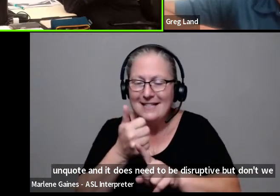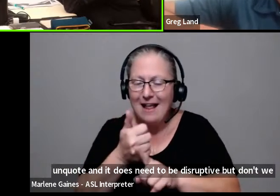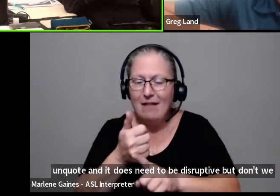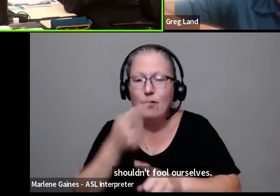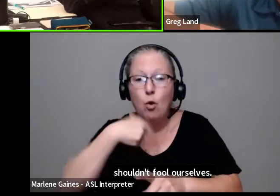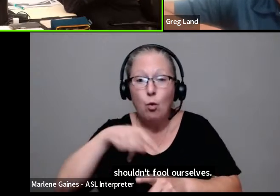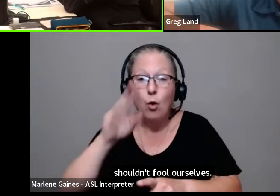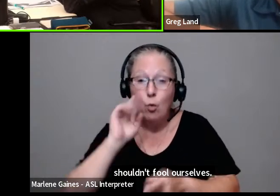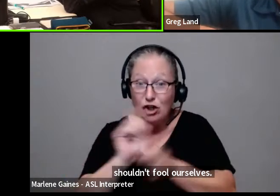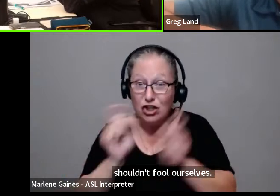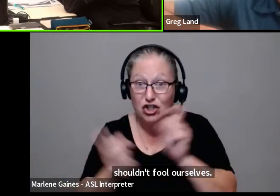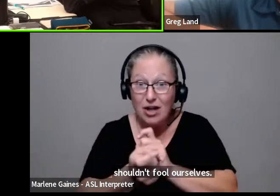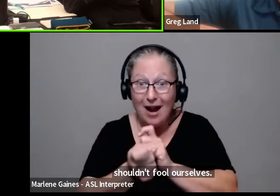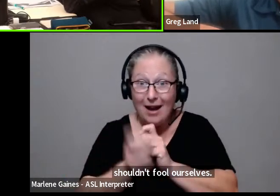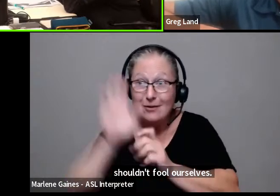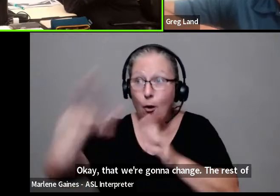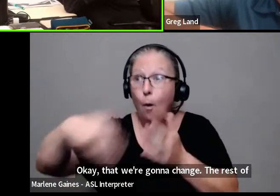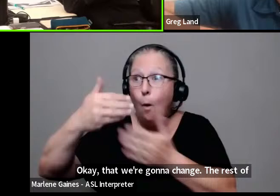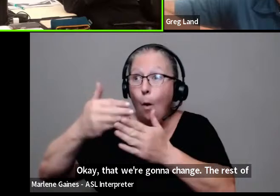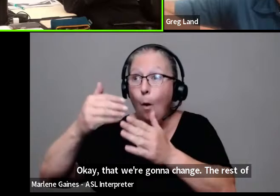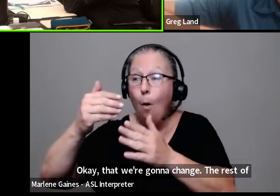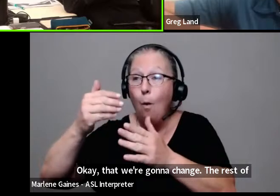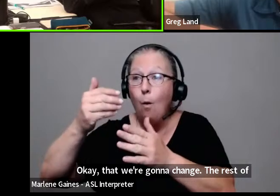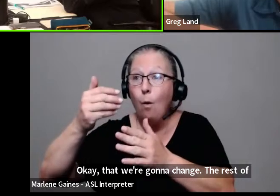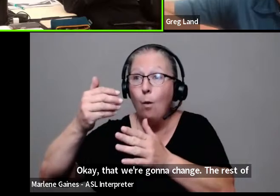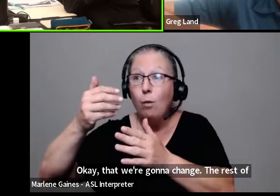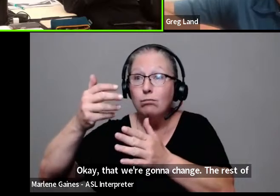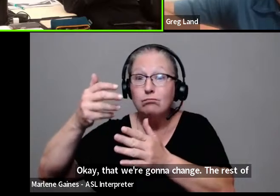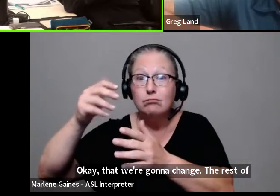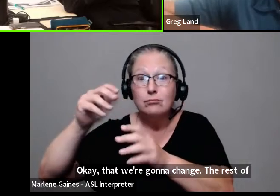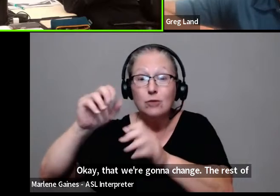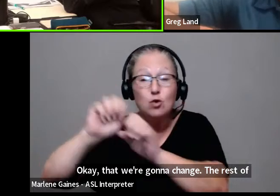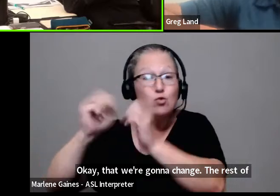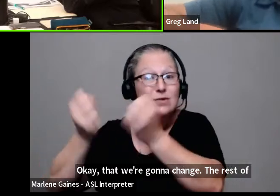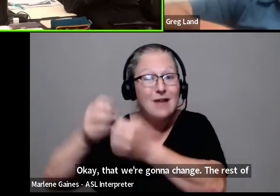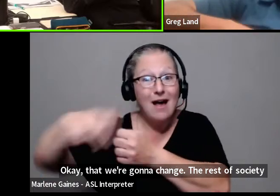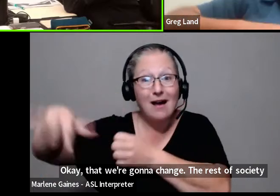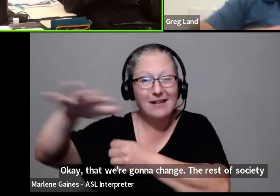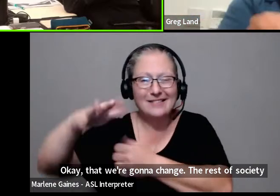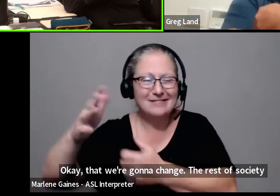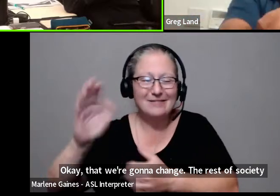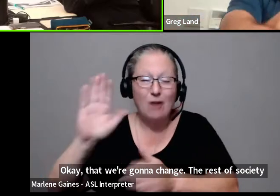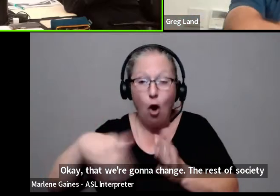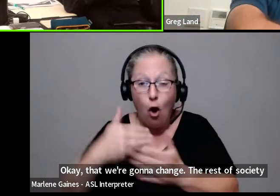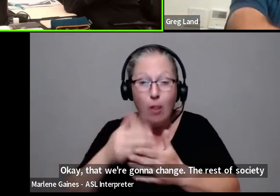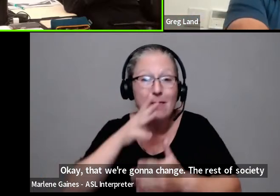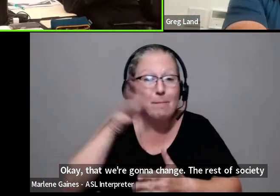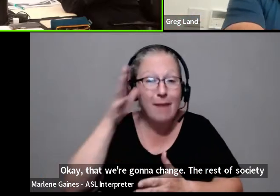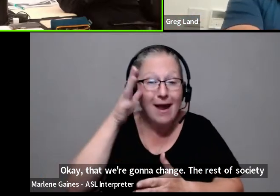change the rest of society, because all our parents, all our